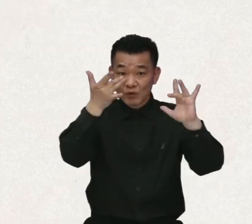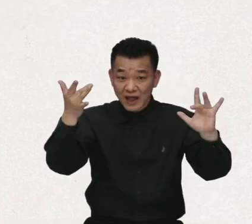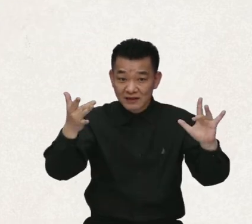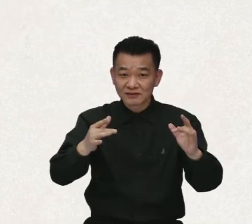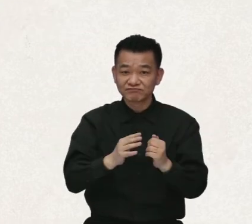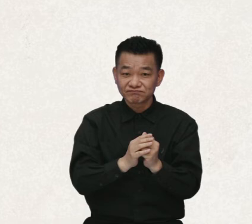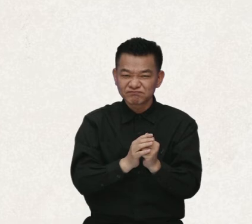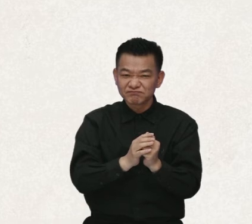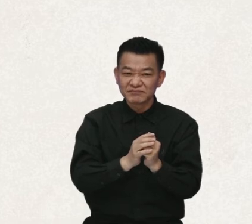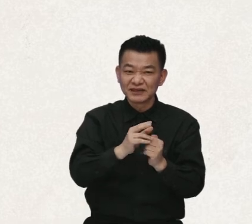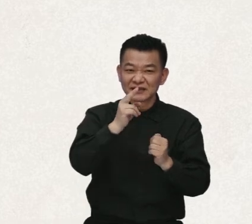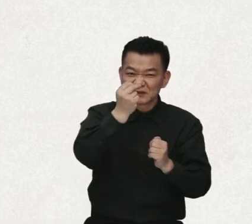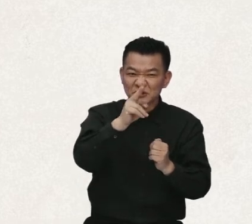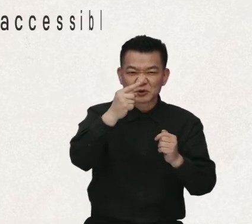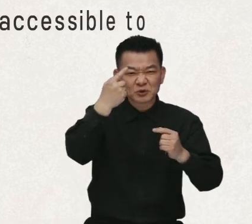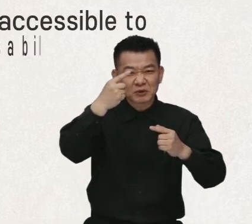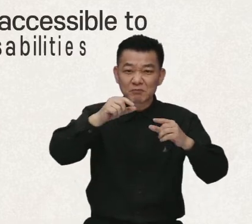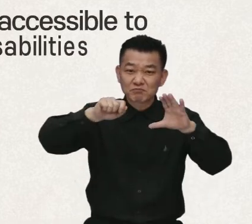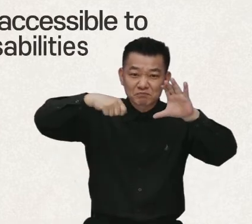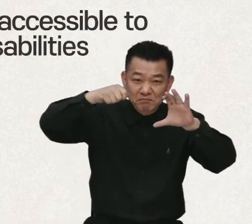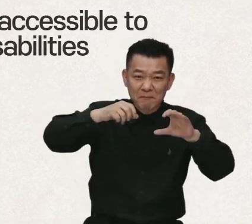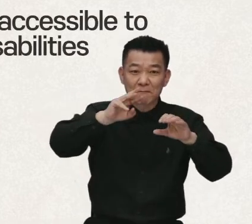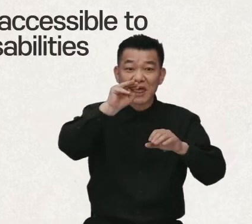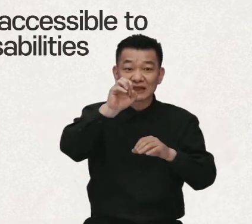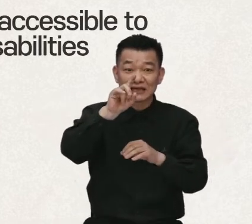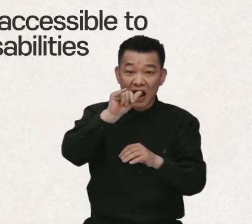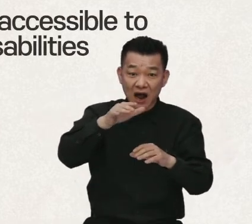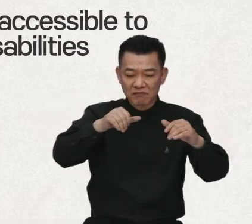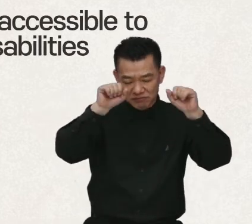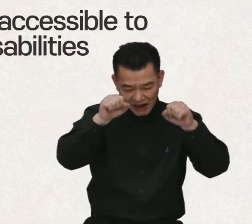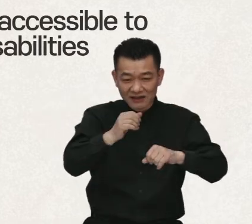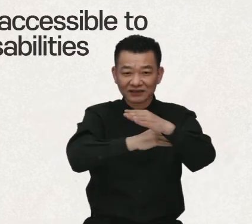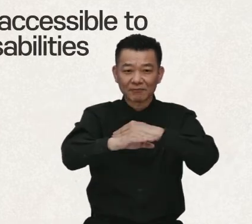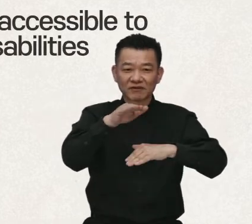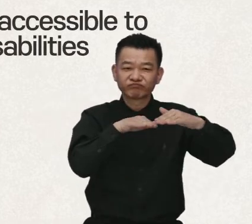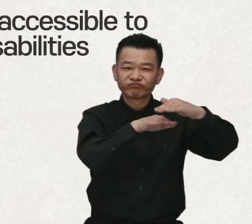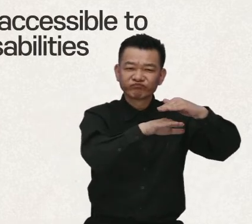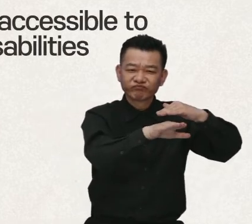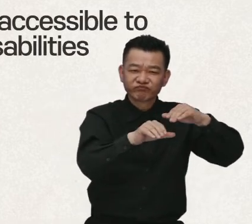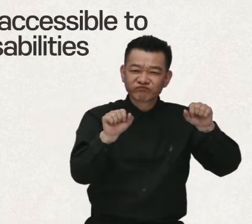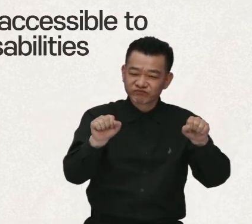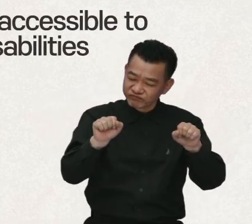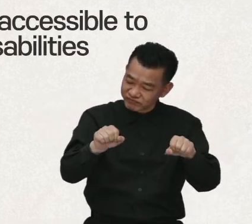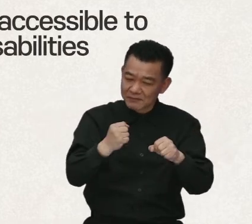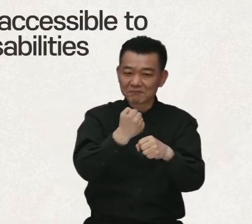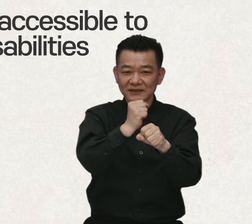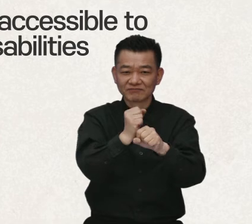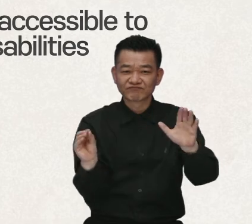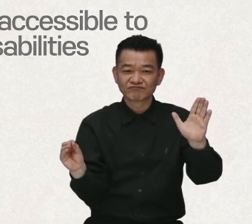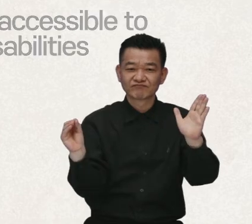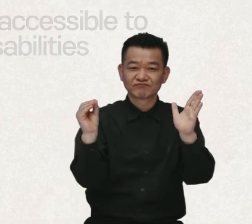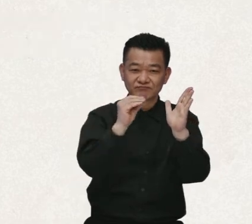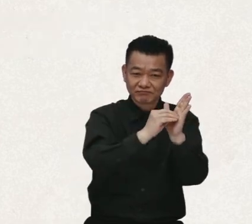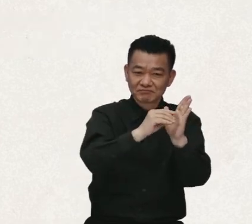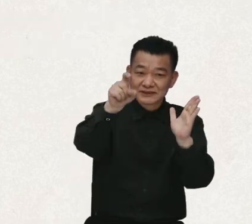The Internet and mass media must make their services accessible to persons with disabilities as well.